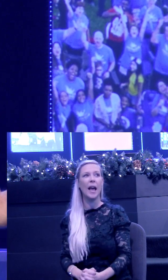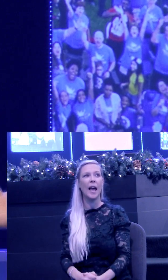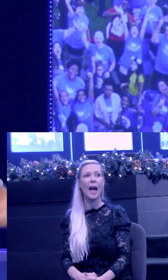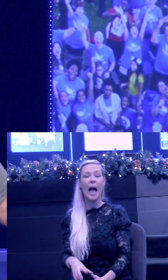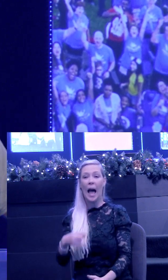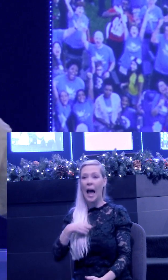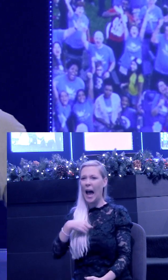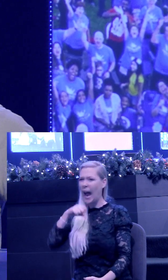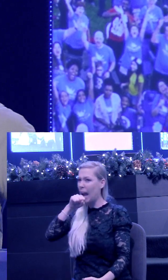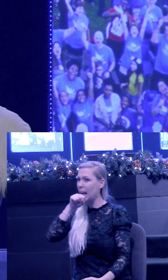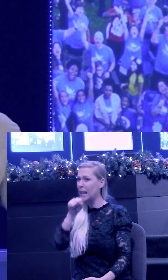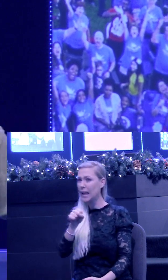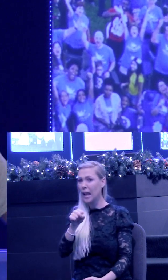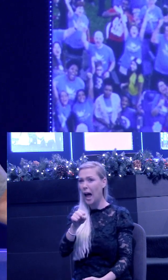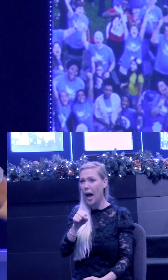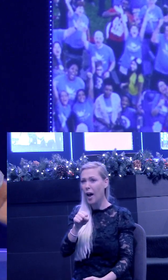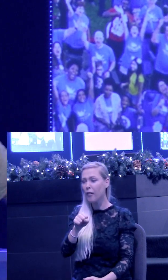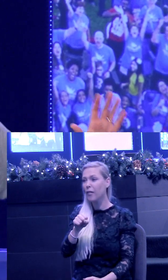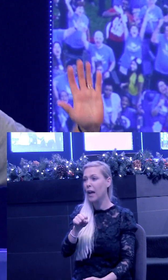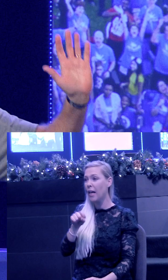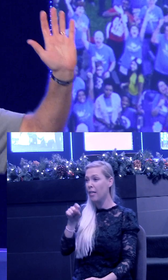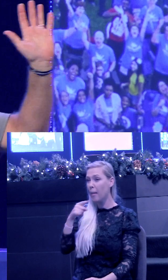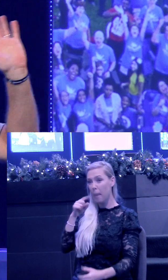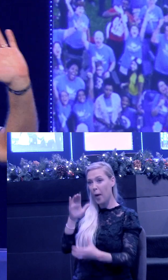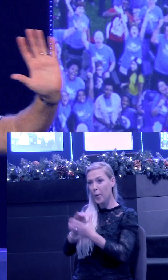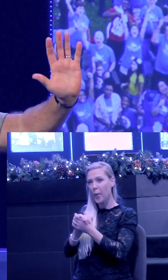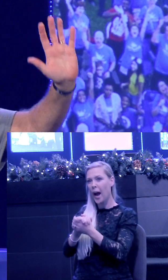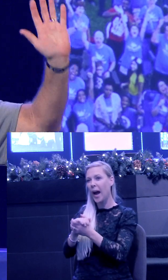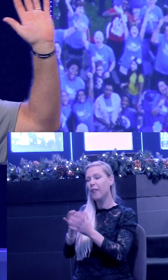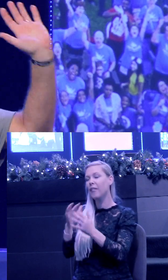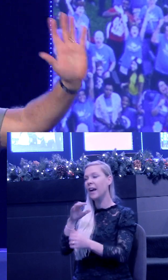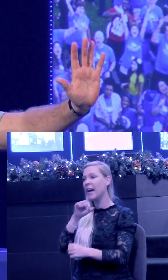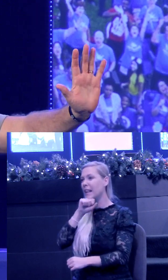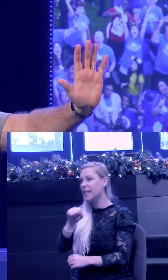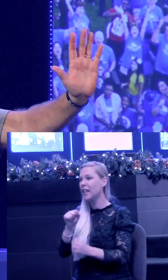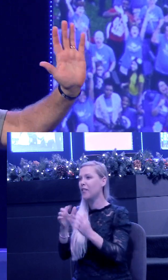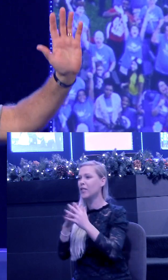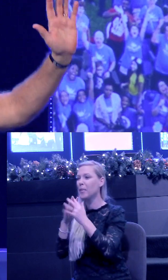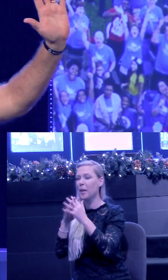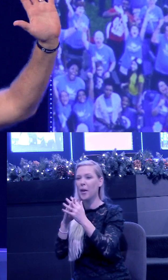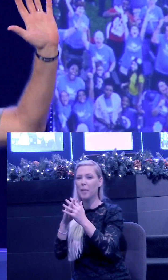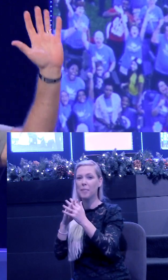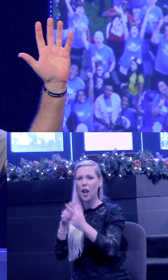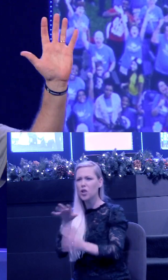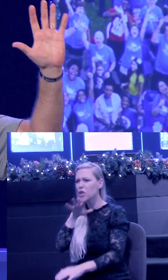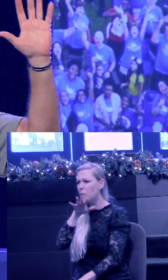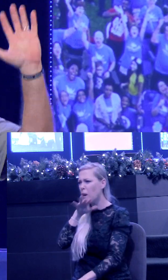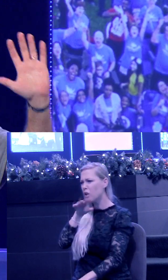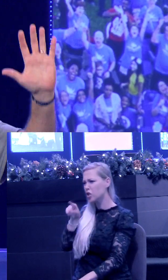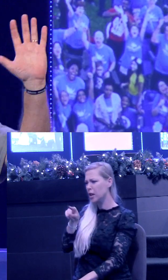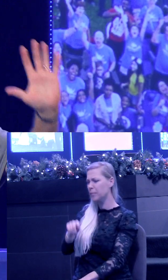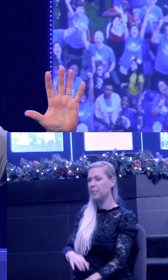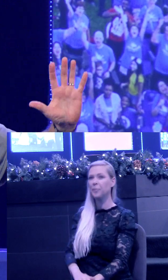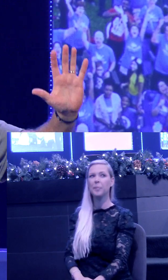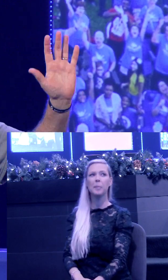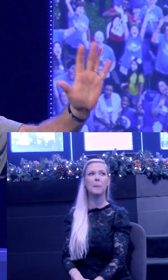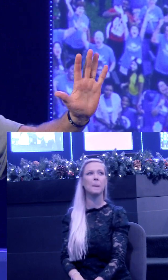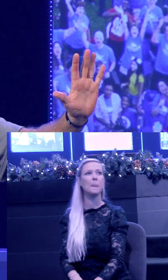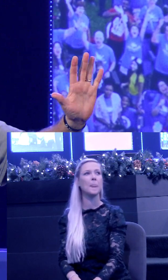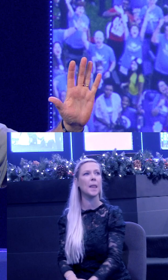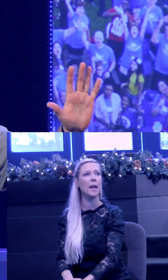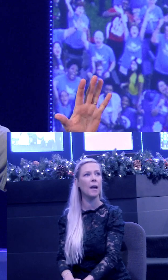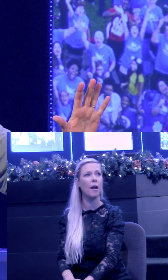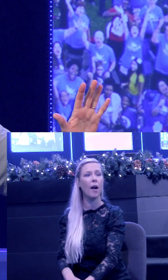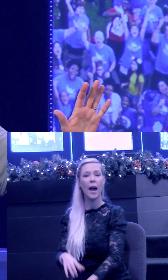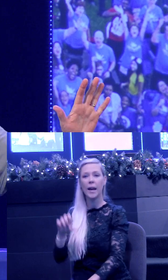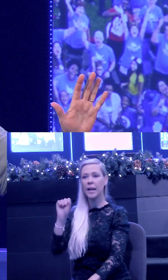because I love the fact that she loves football more than I do. So anyway, not making this up. She's watching this, and it was one of these special segments that